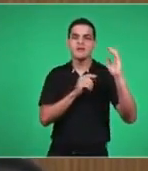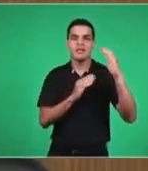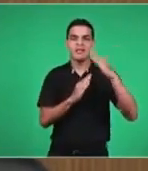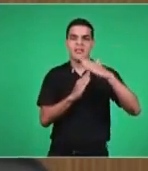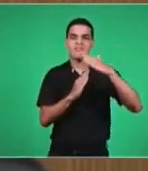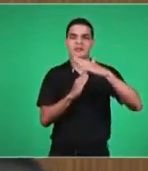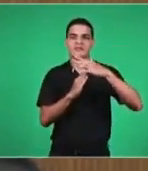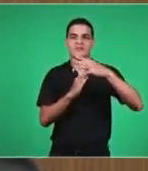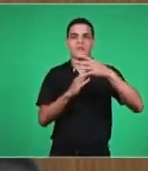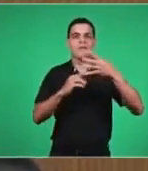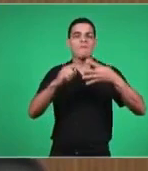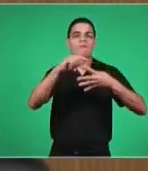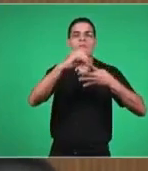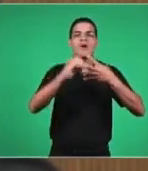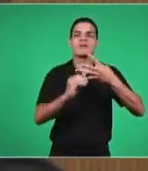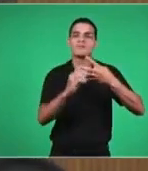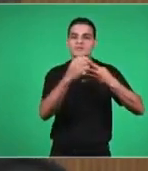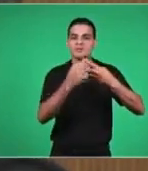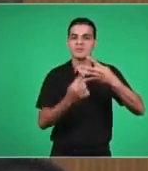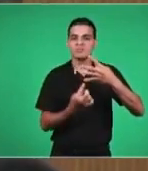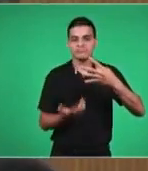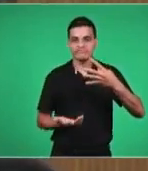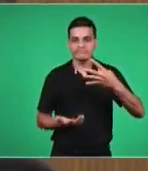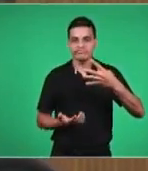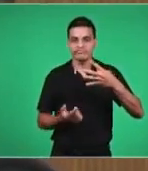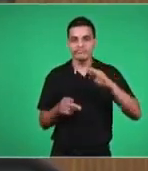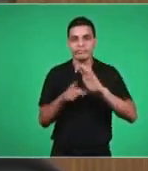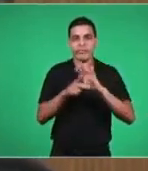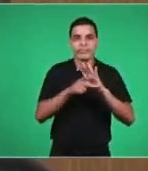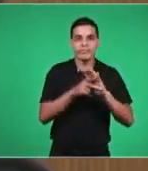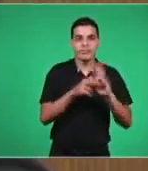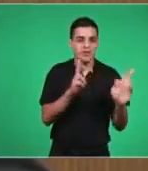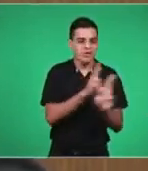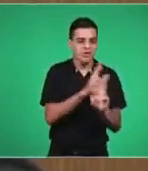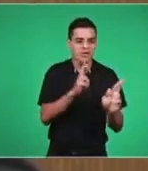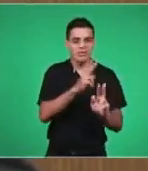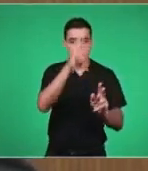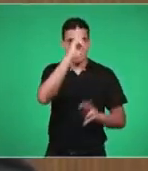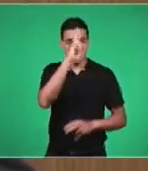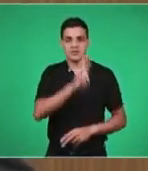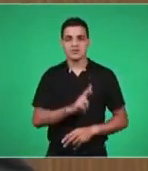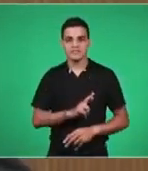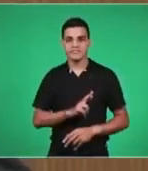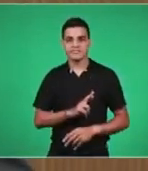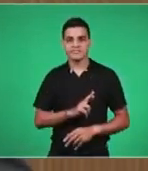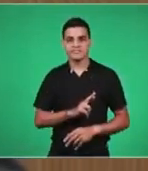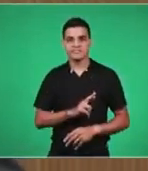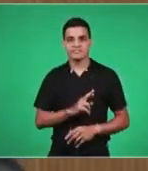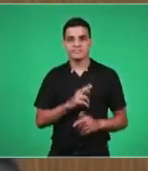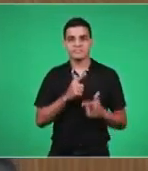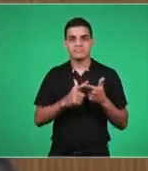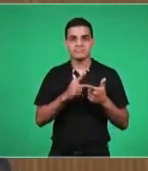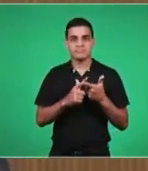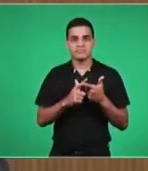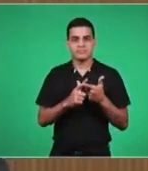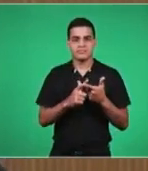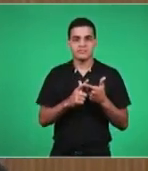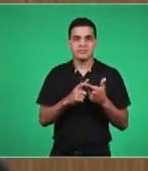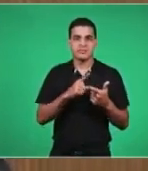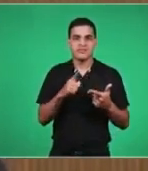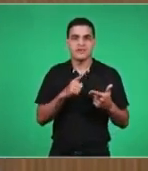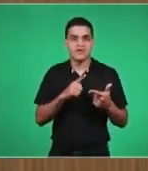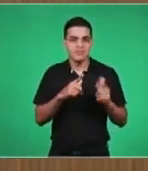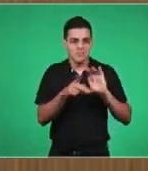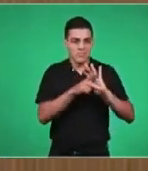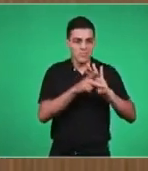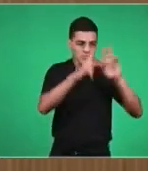Science, it's within the limits of the fourth measure. It's related to reason and everything that it has to do